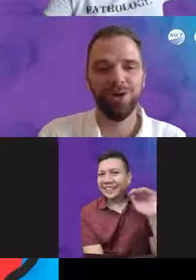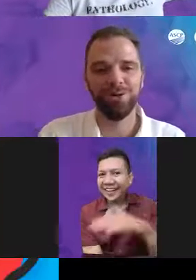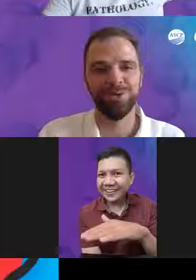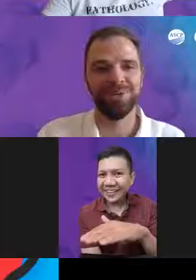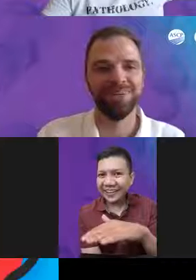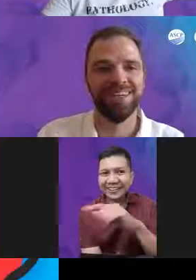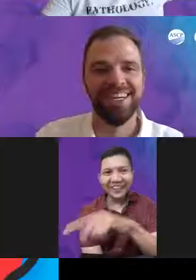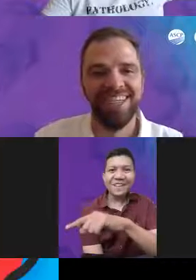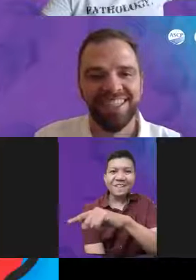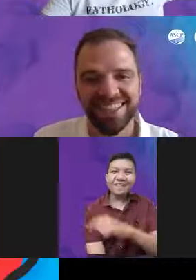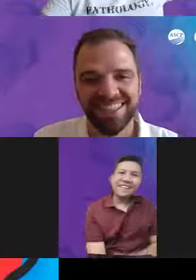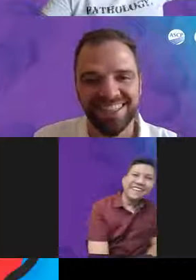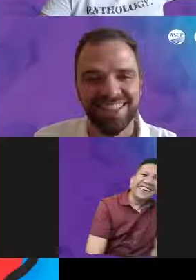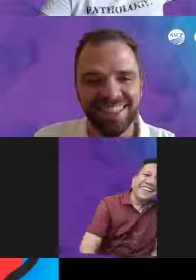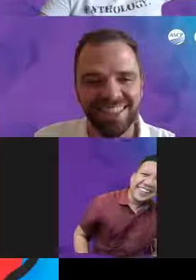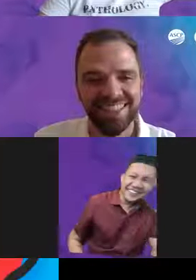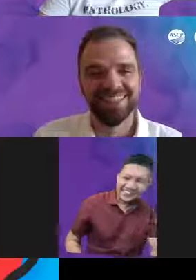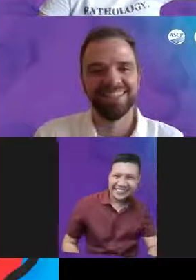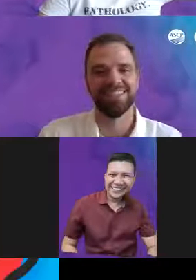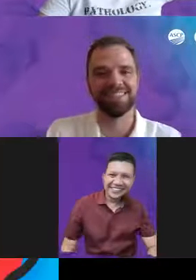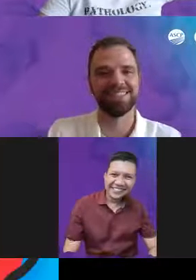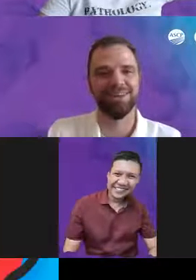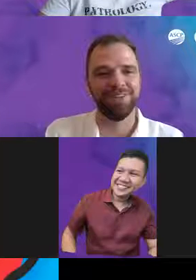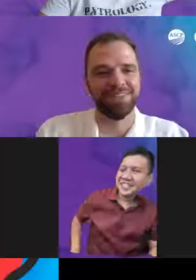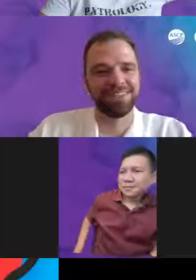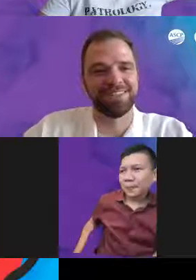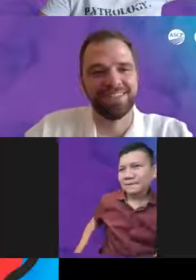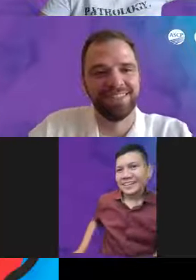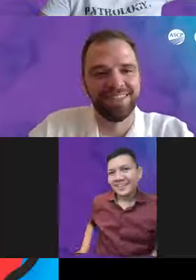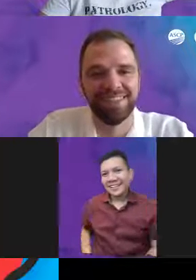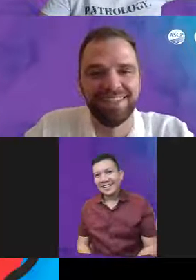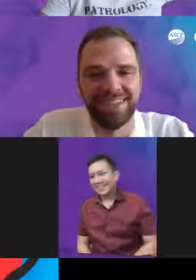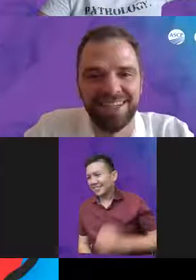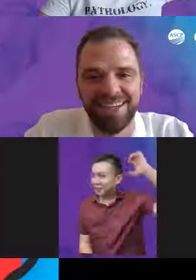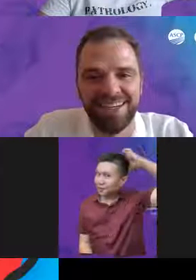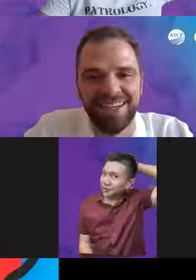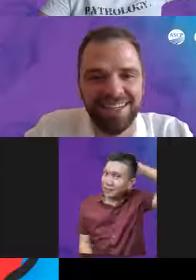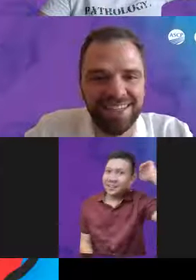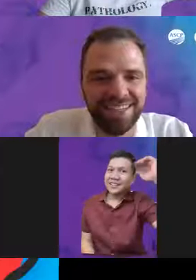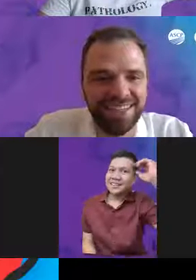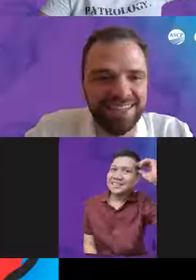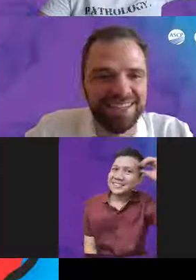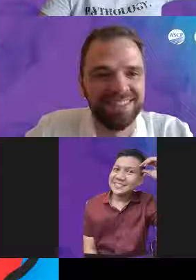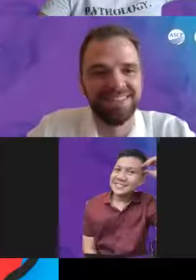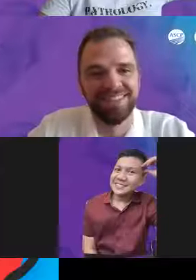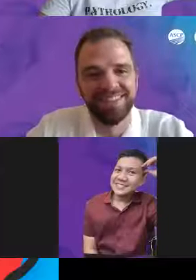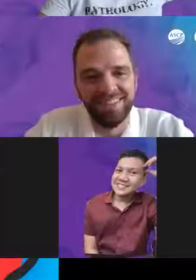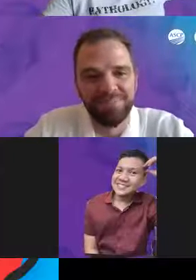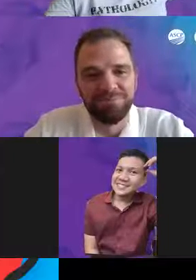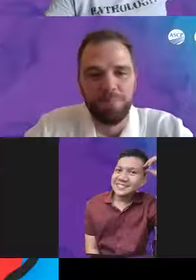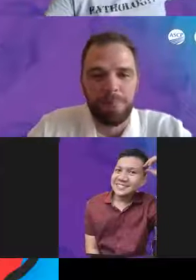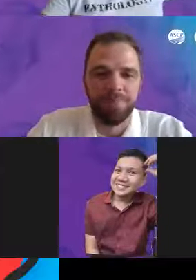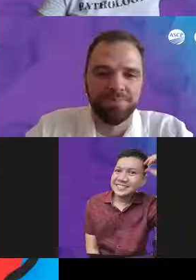Don't just smile. Oh. Yes. Ooh. We selfies. Have moved on. Got some beautiful selfies